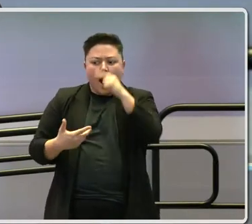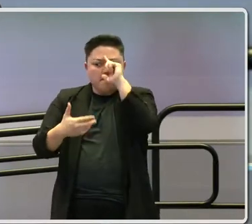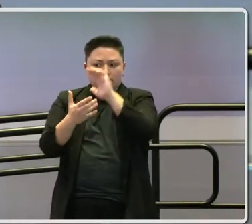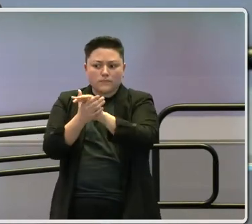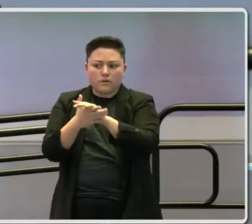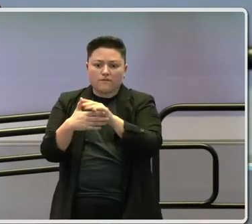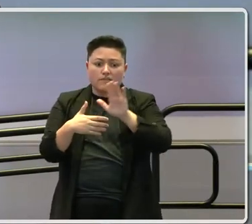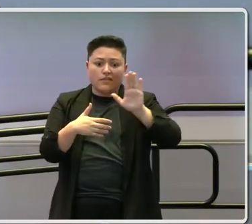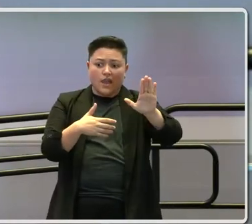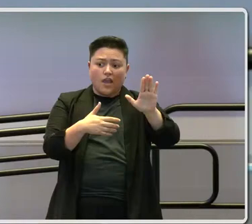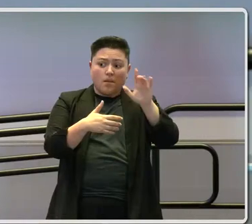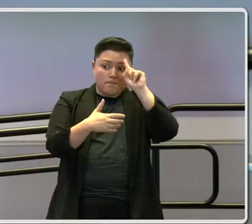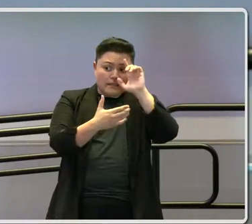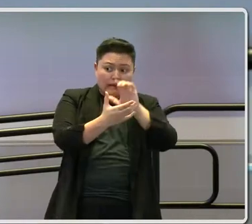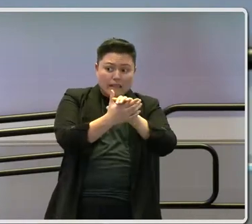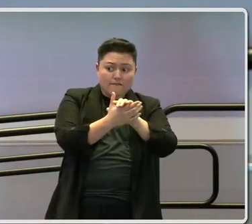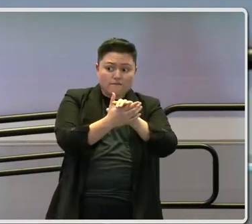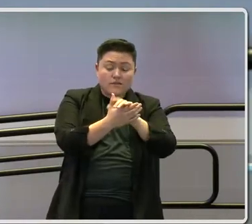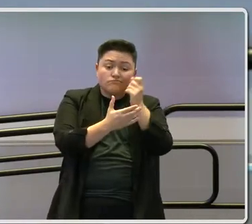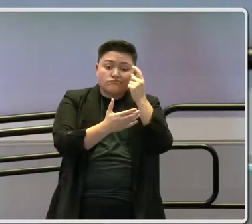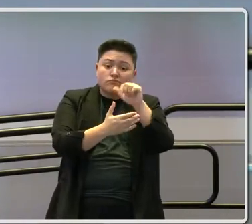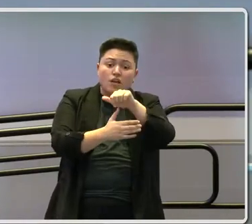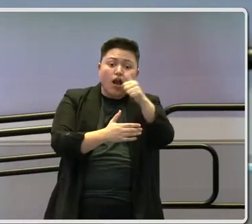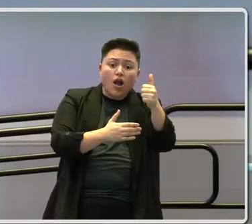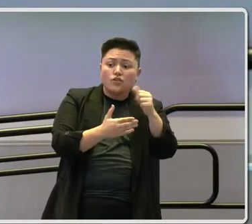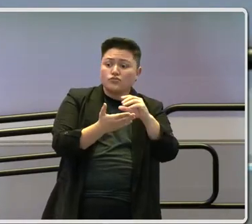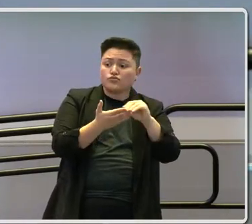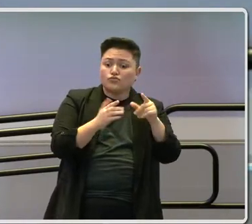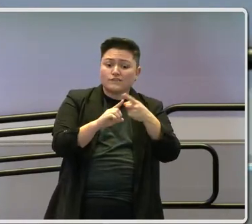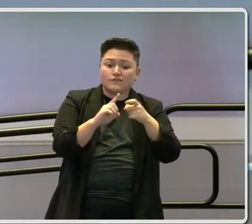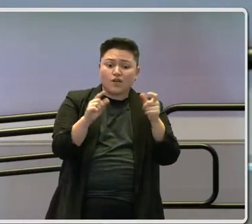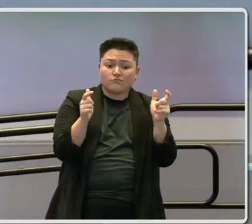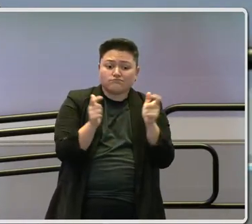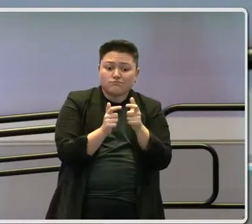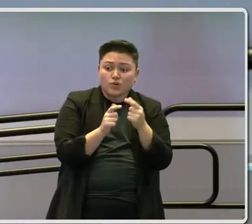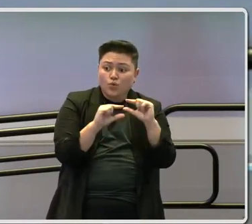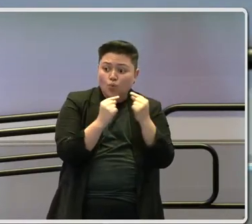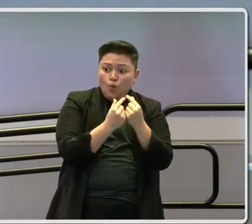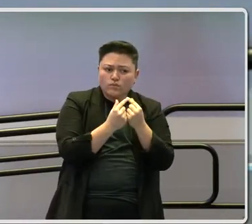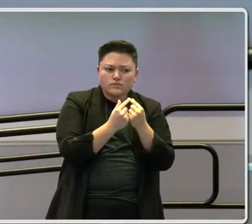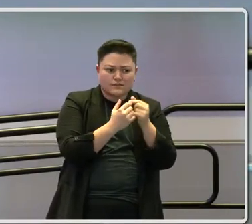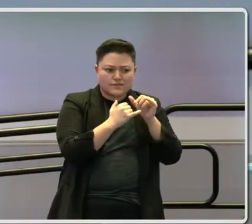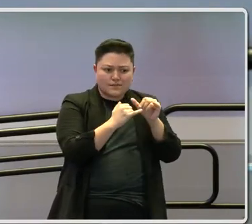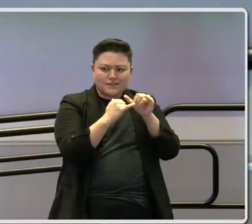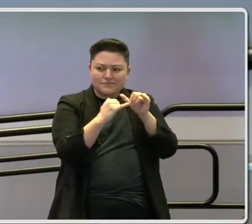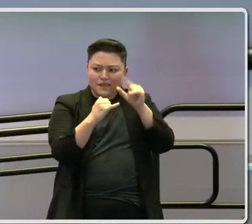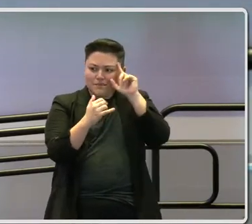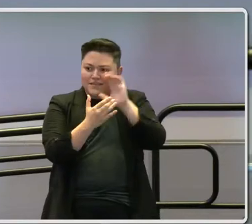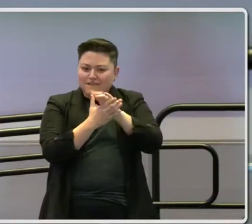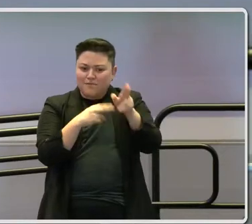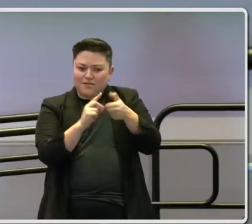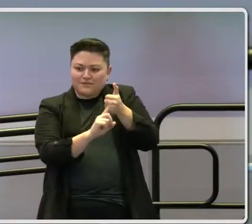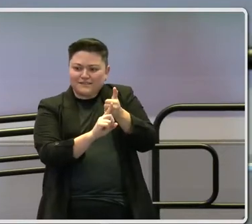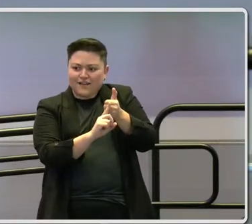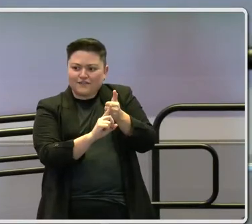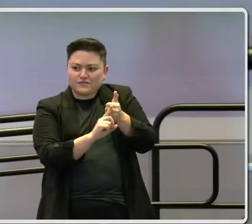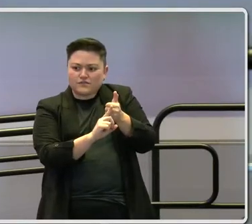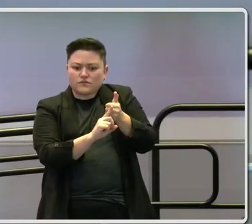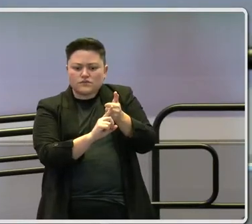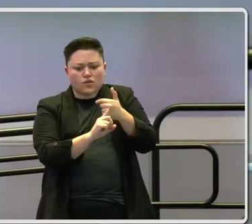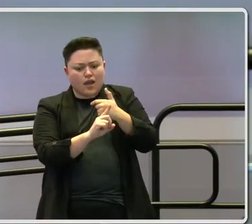these sentiments reflect that of many of our marginalized students. I advocate for human dignity because these disparaging